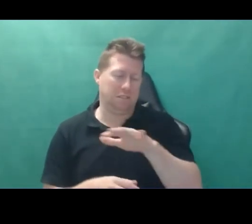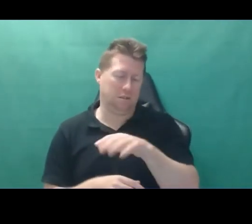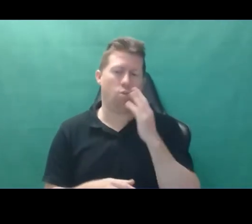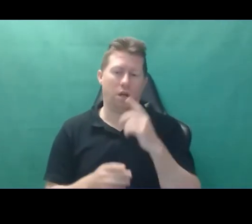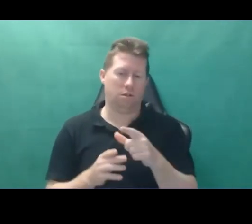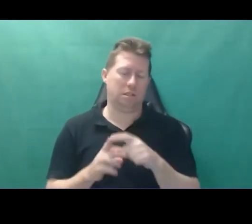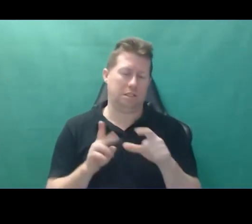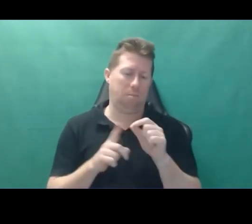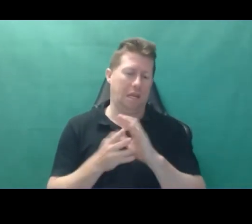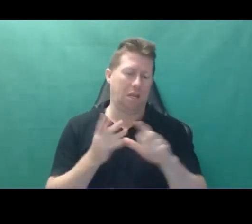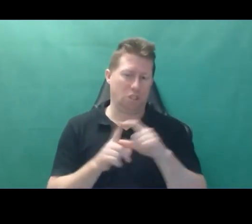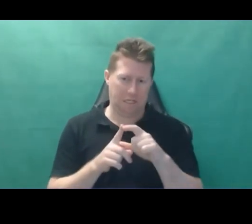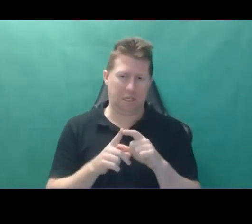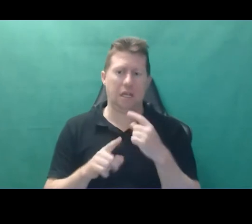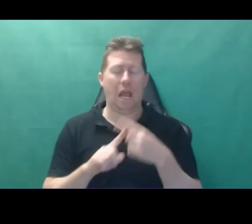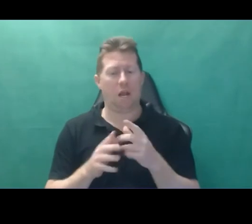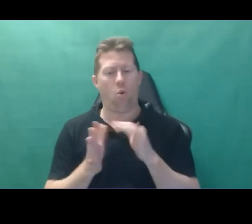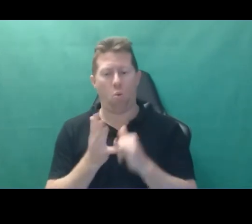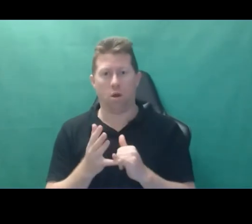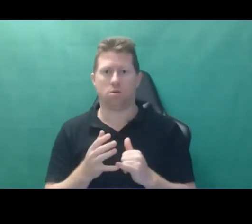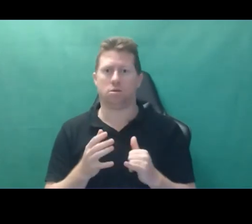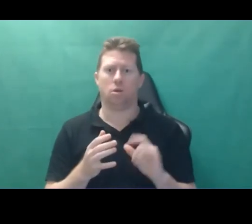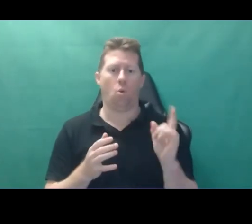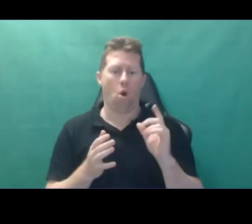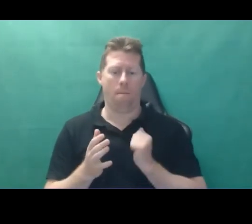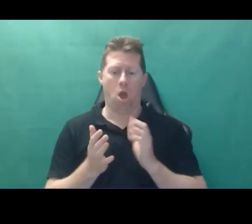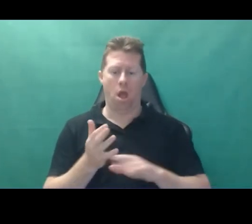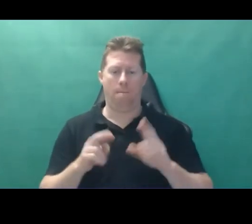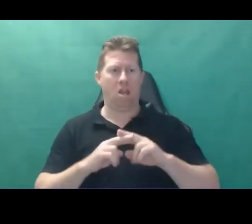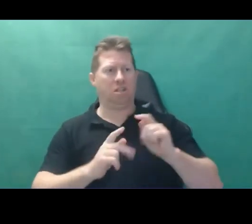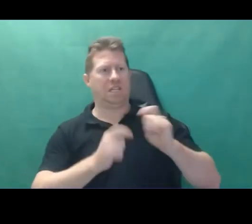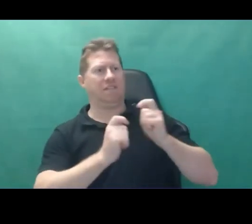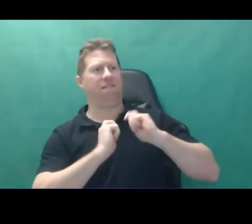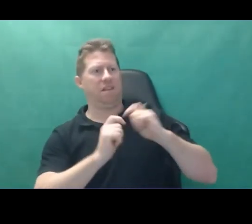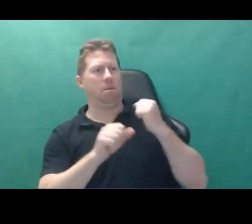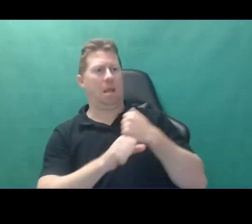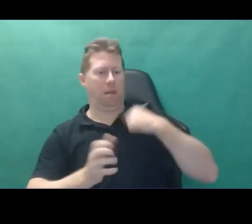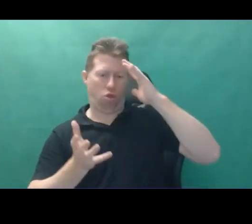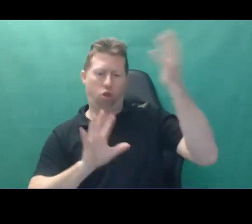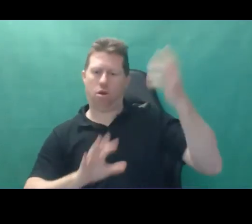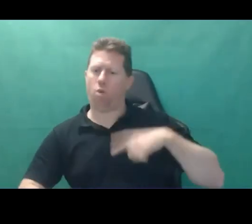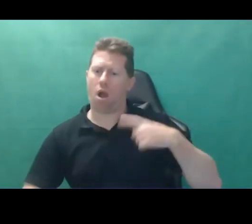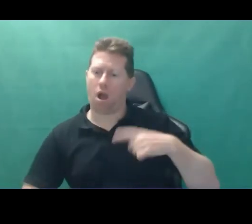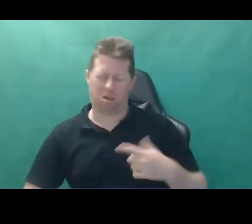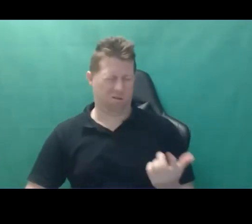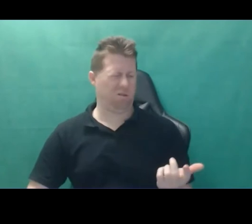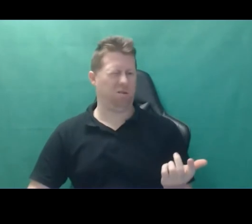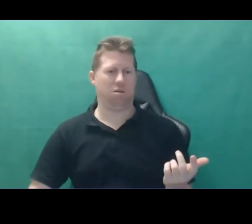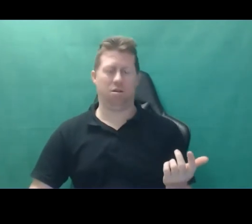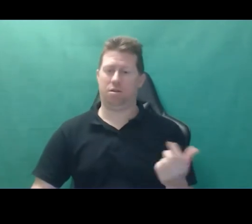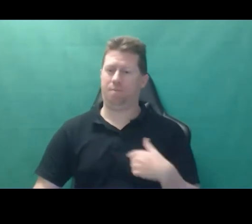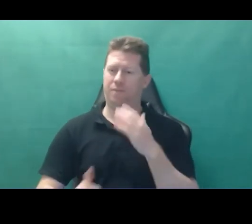And it was all about, you know, what did my parents do to me that made me like this and never found an